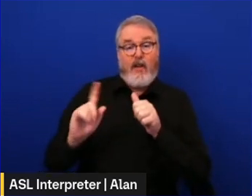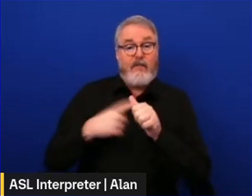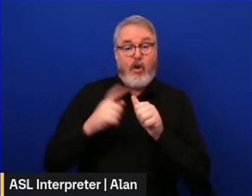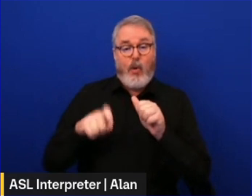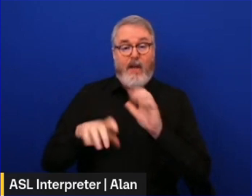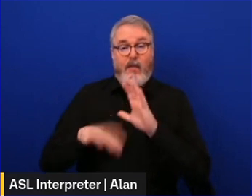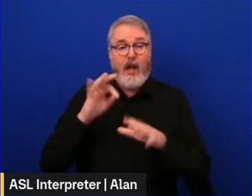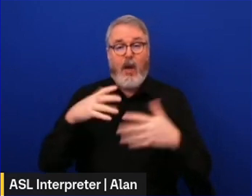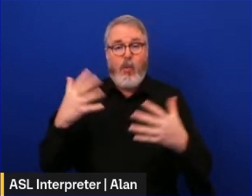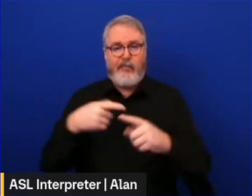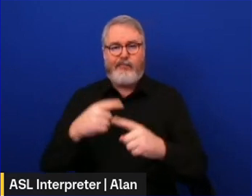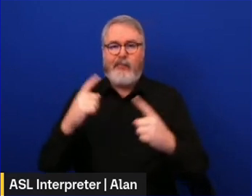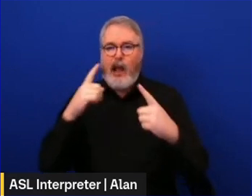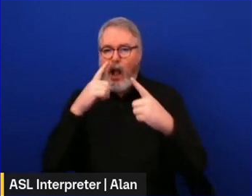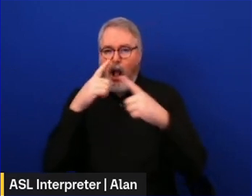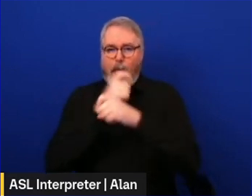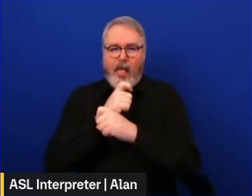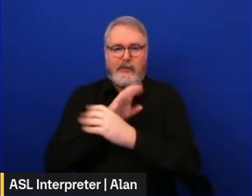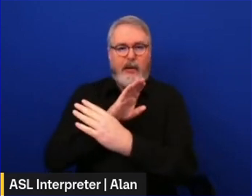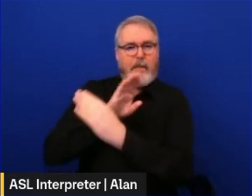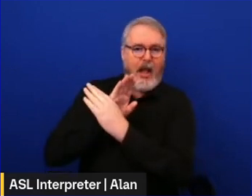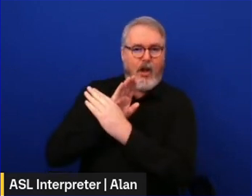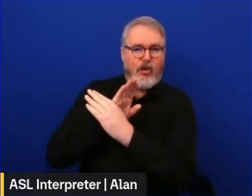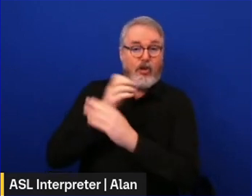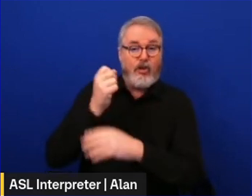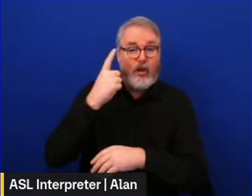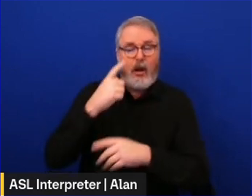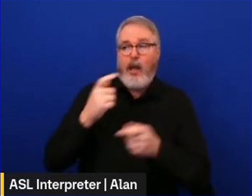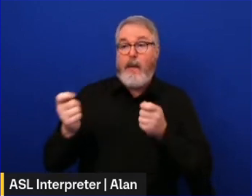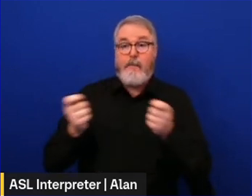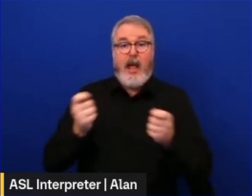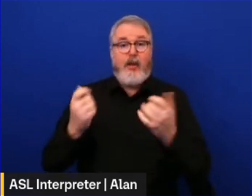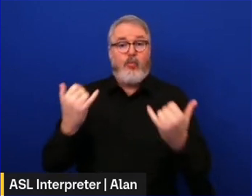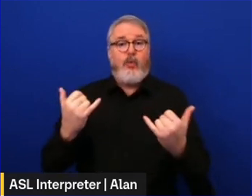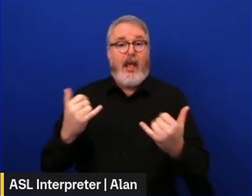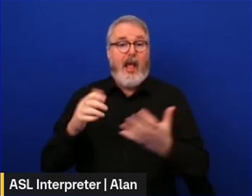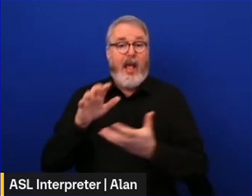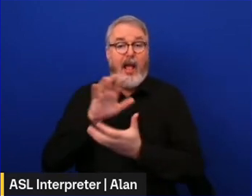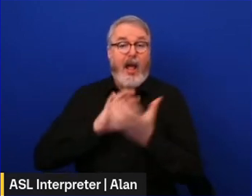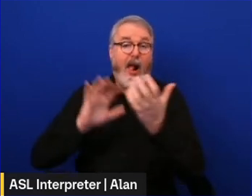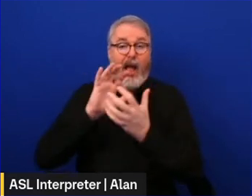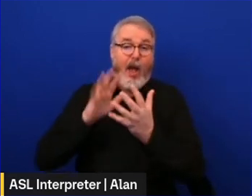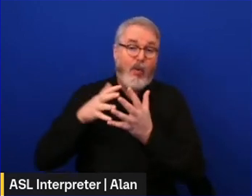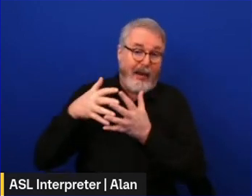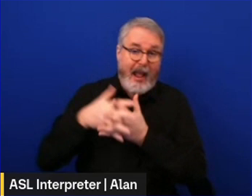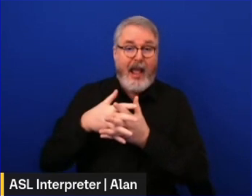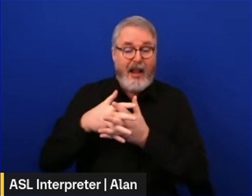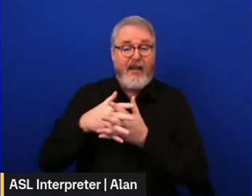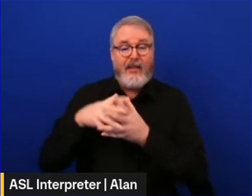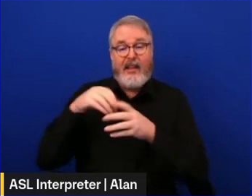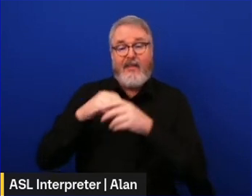barrier. Managing today's cloud-native infrastructures requires